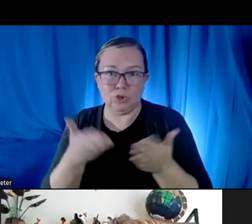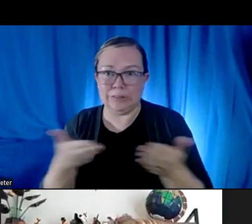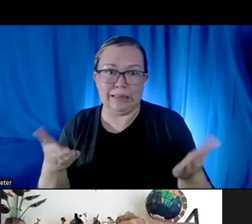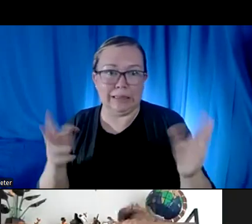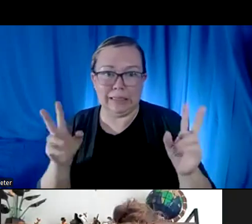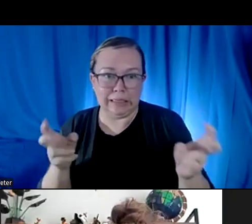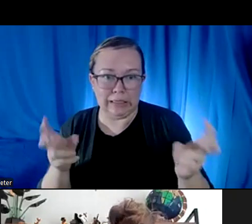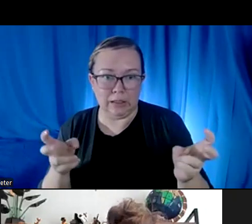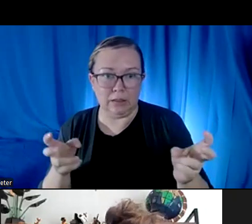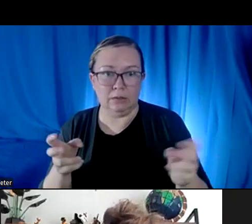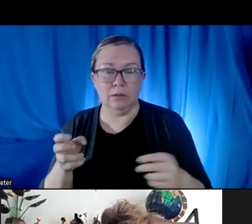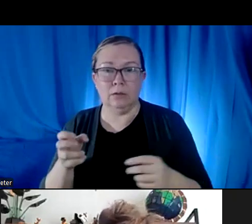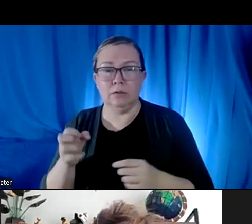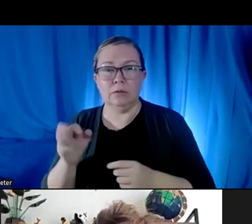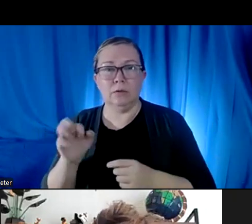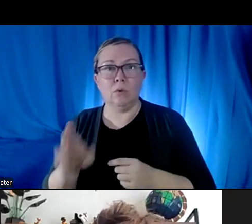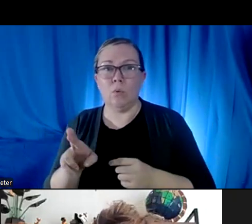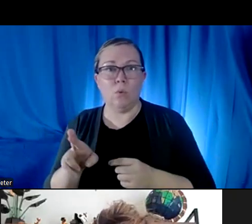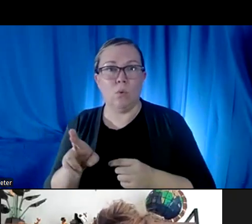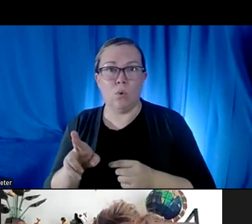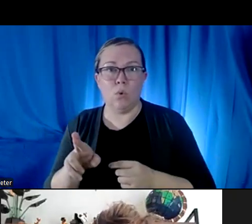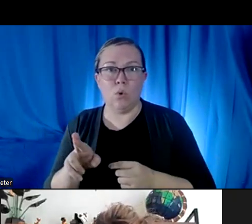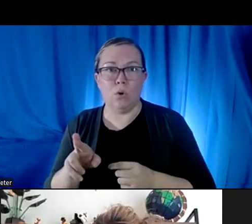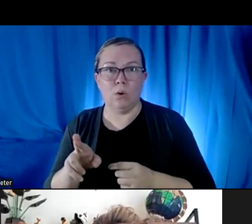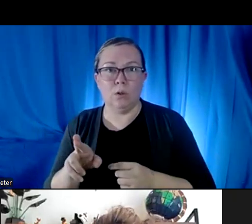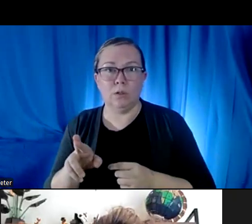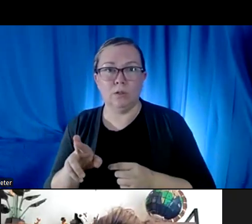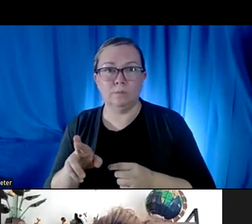or if that's just being